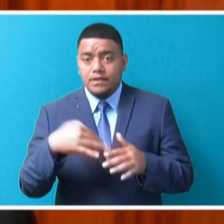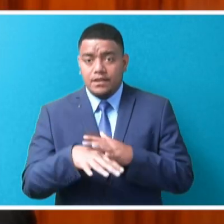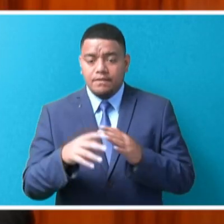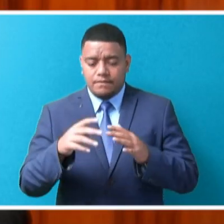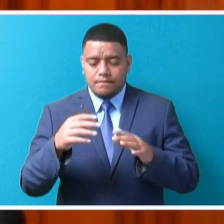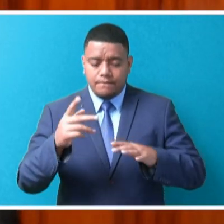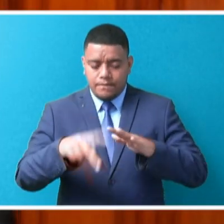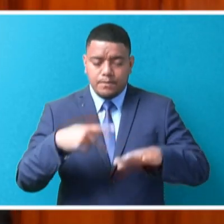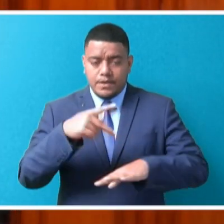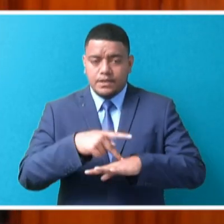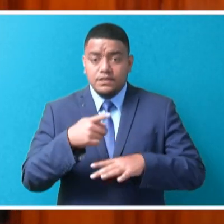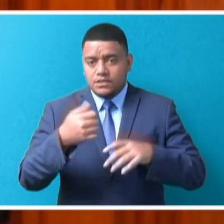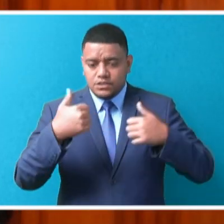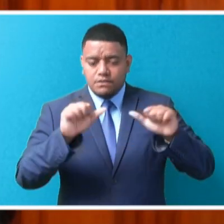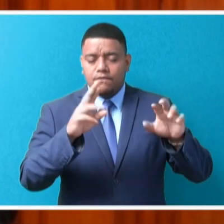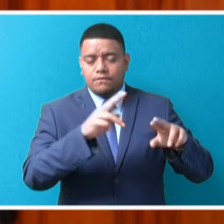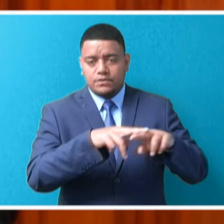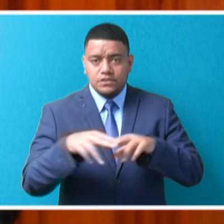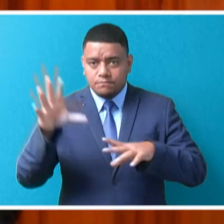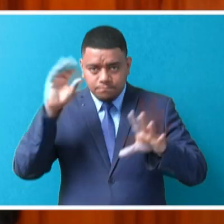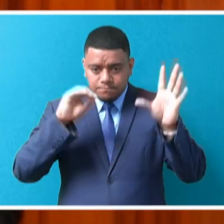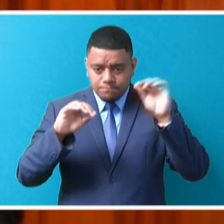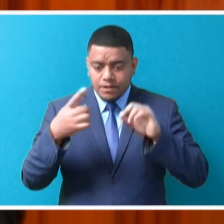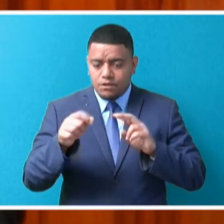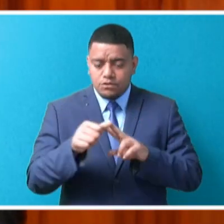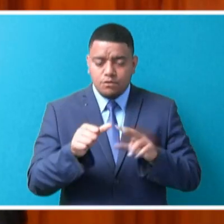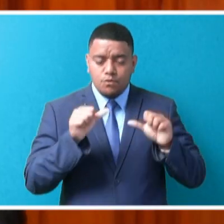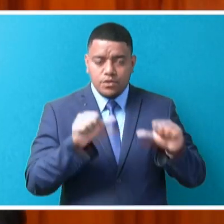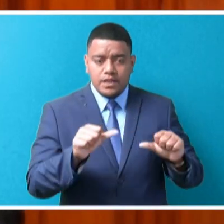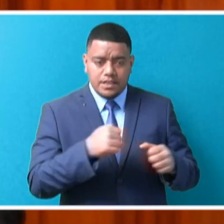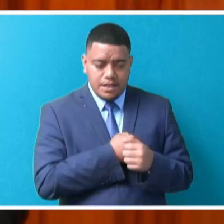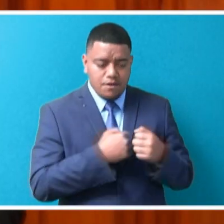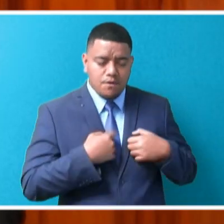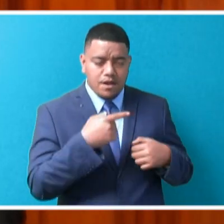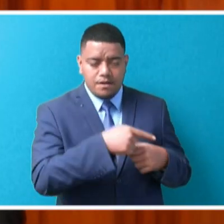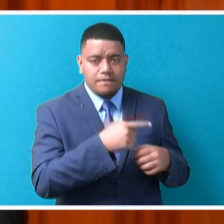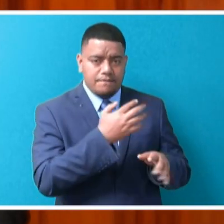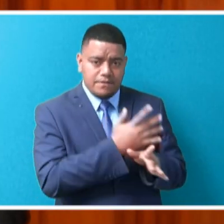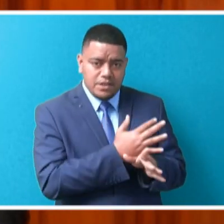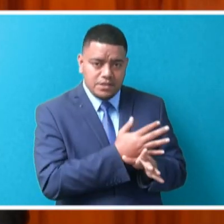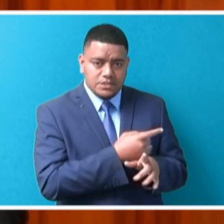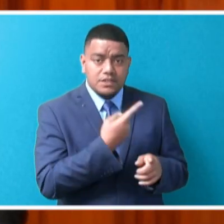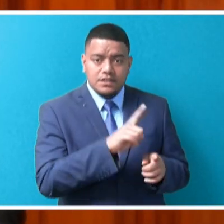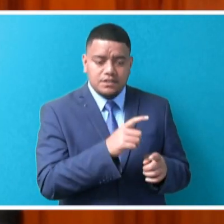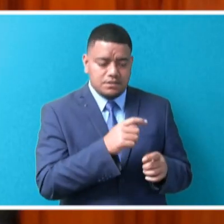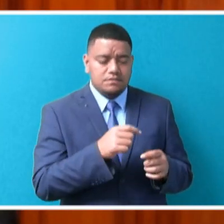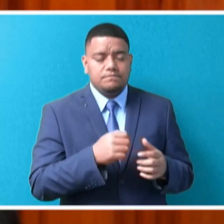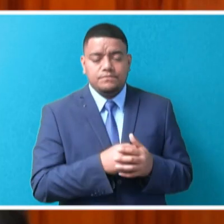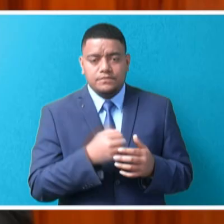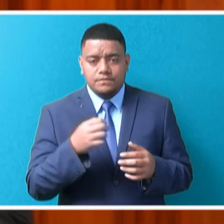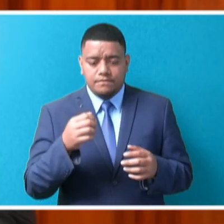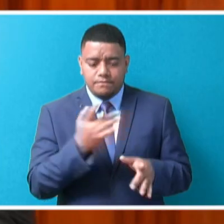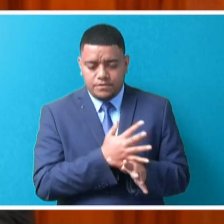A monumental achievement for Fiji, as this protects our domestic longline industry and secures the long-term viability of the